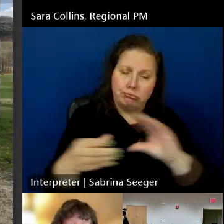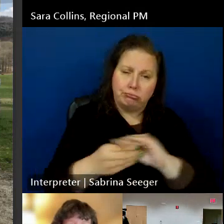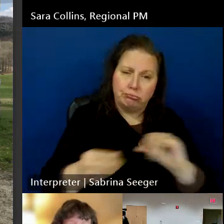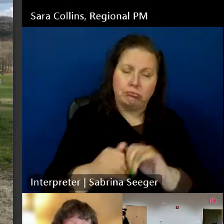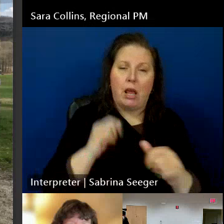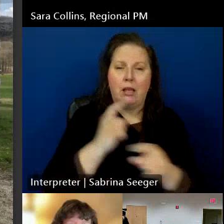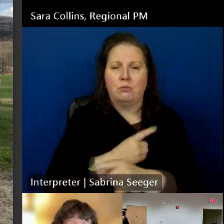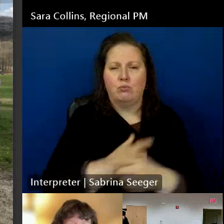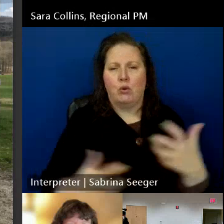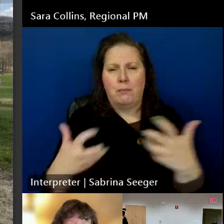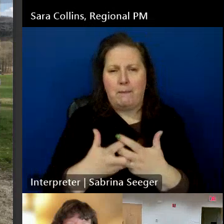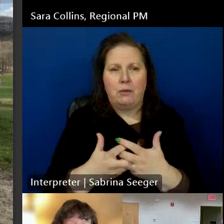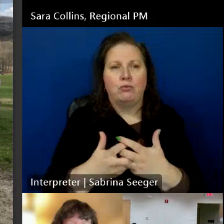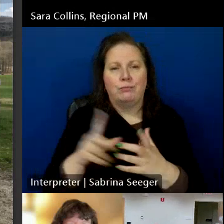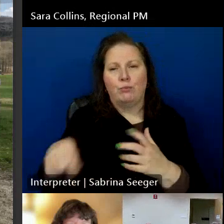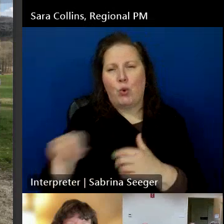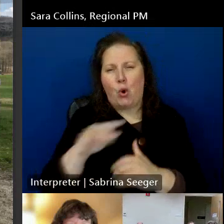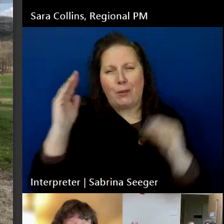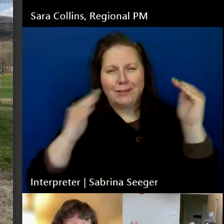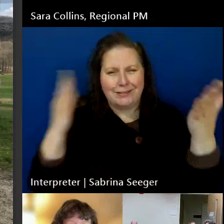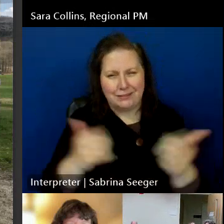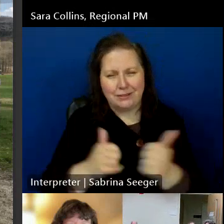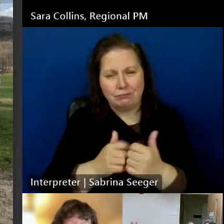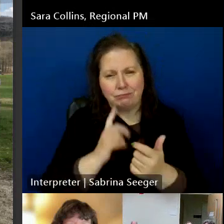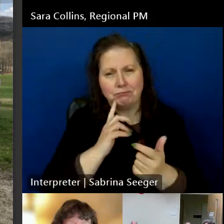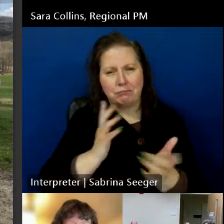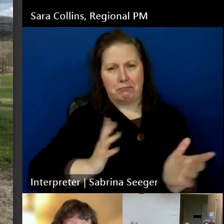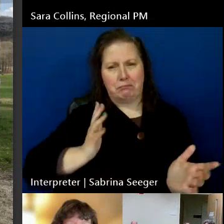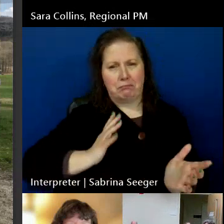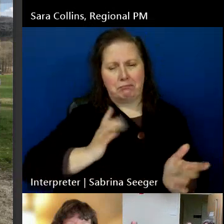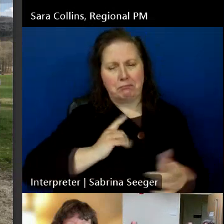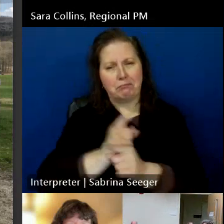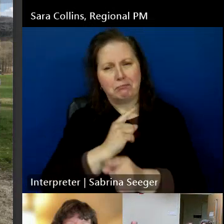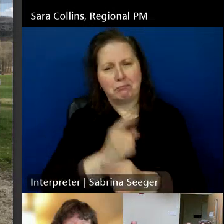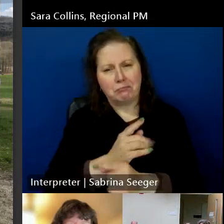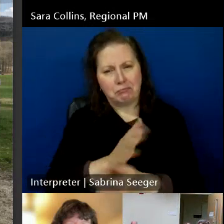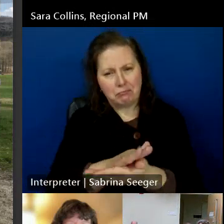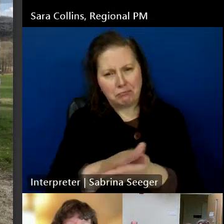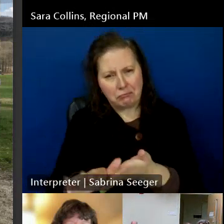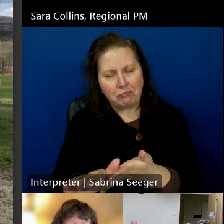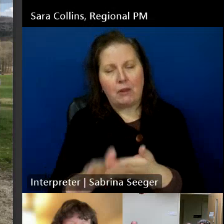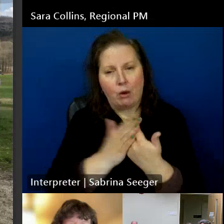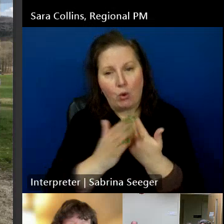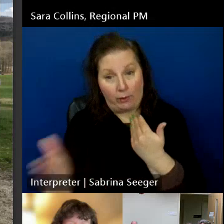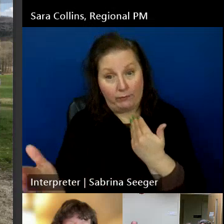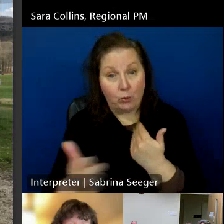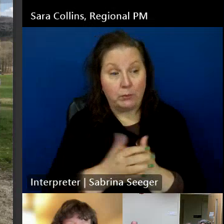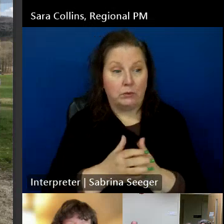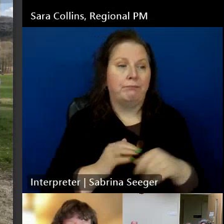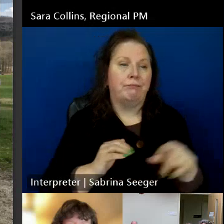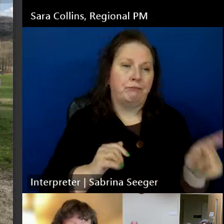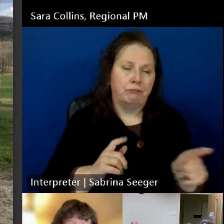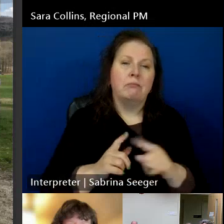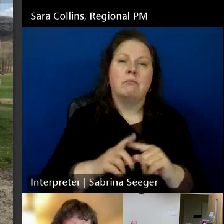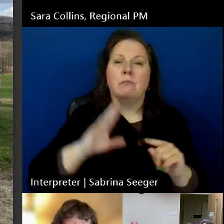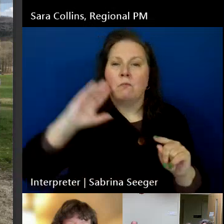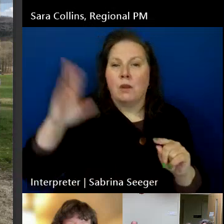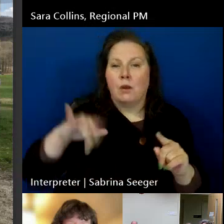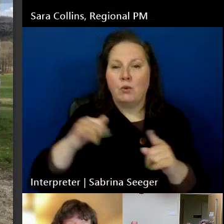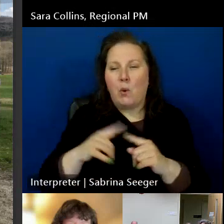appropriate. We're all adults here. Let's all make sure we keep it polite and civil as we move forward. And with that, I will turn it over